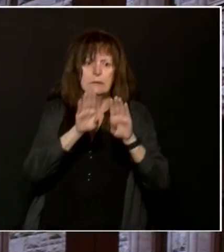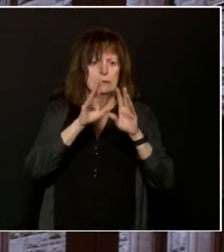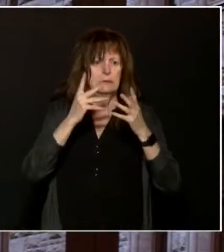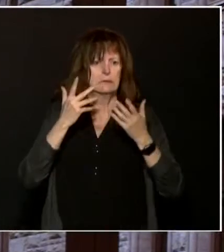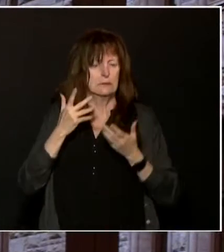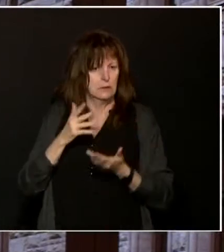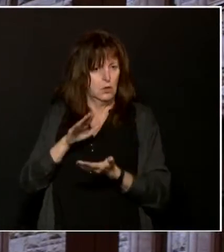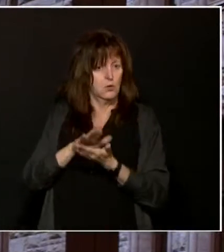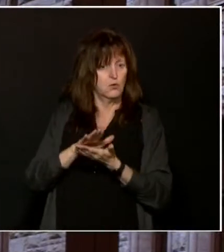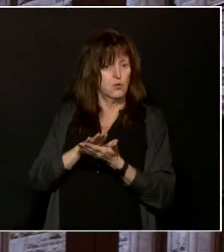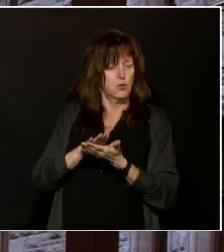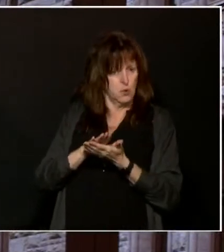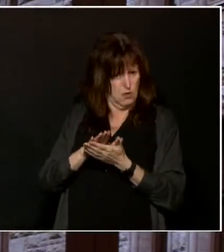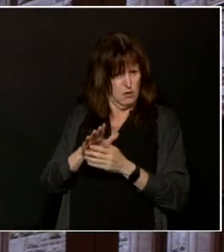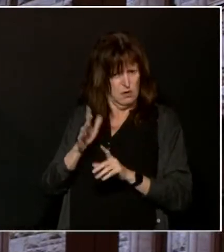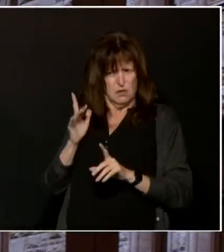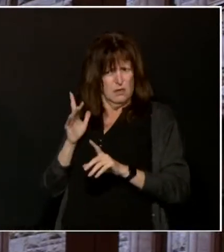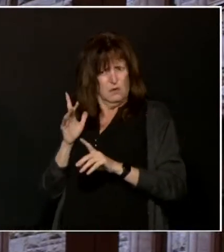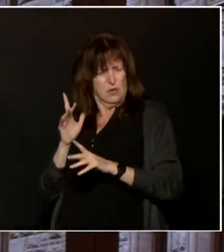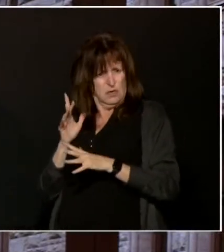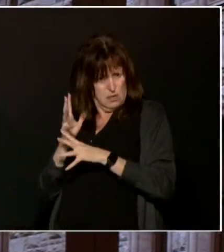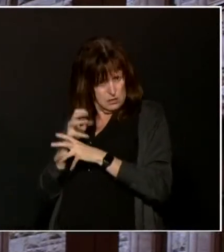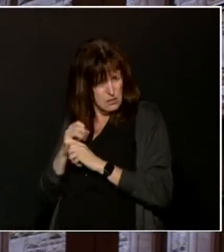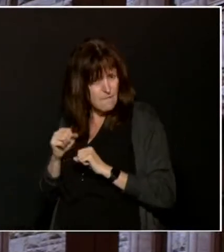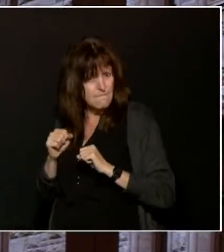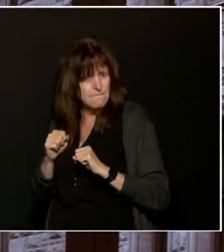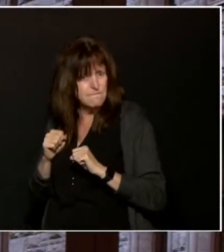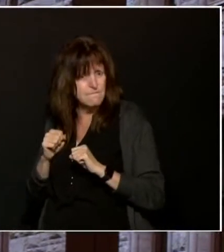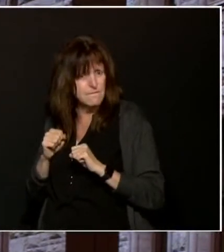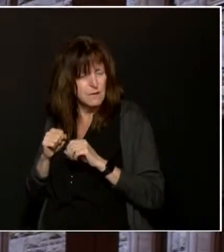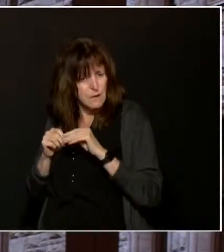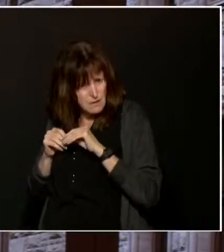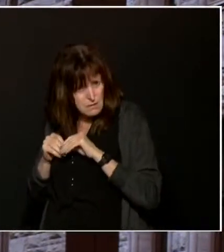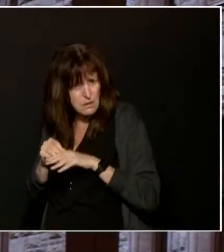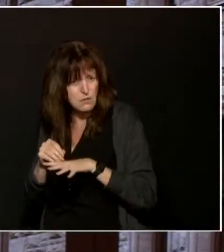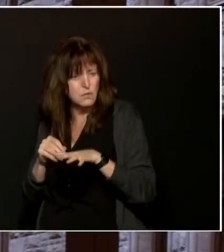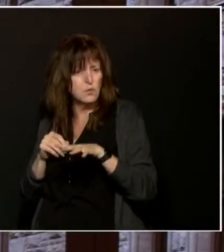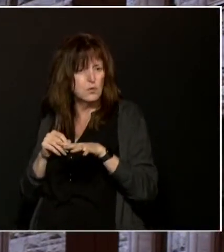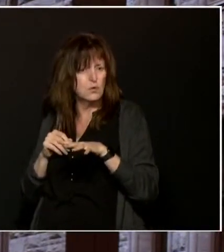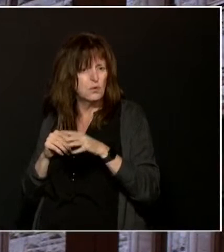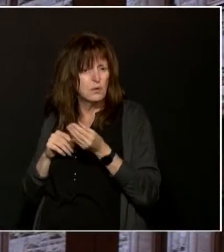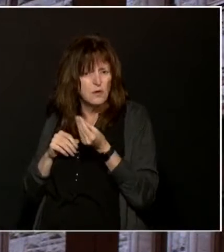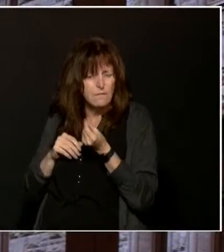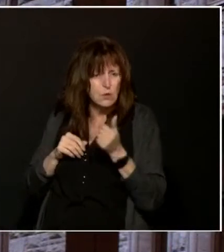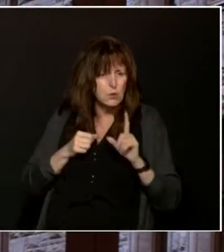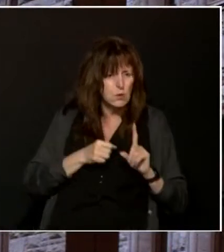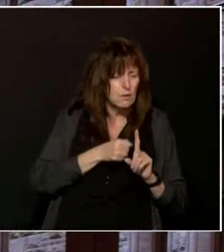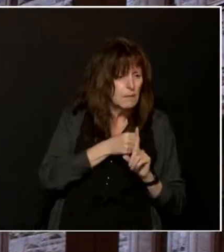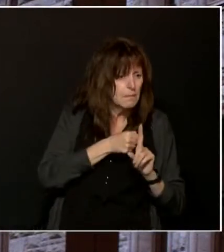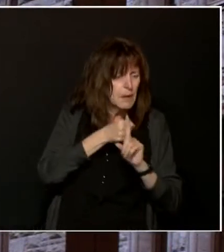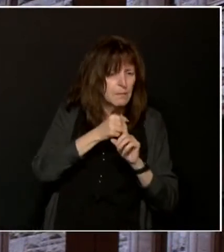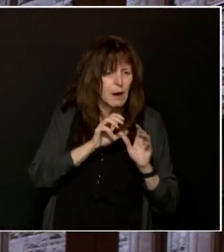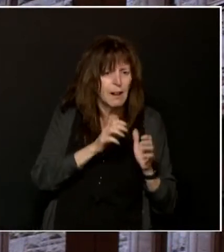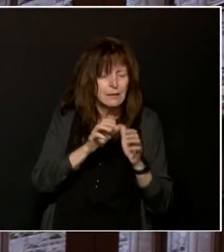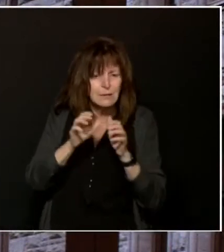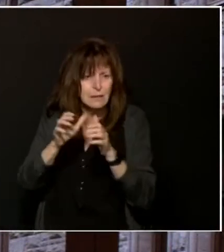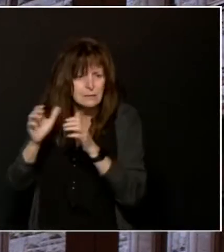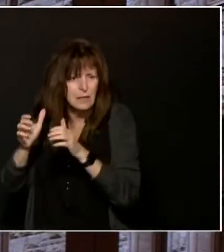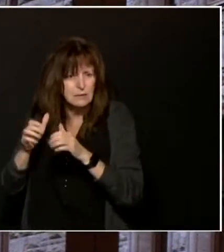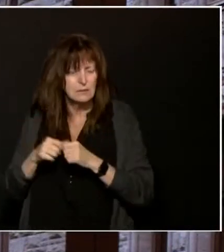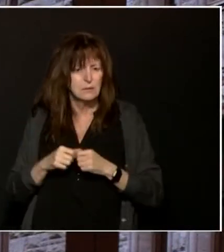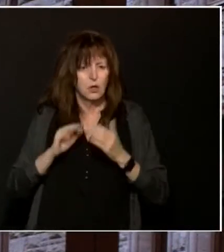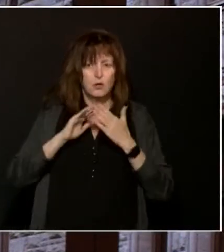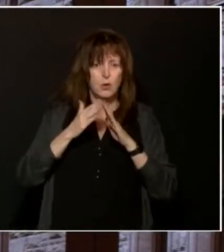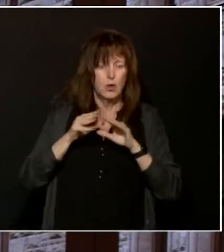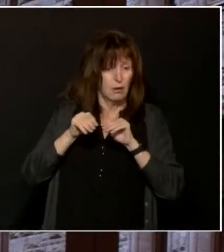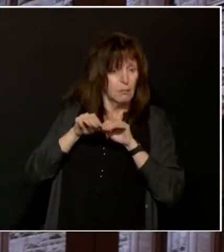ongoing transmission within the schools, except for a few cases that we thought might be in a classroom, with the overwhelming increase in the community numbers that